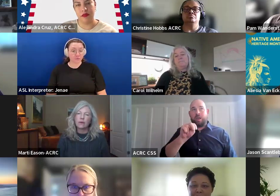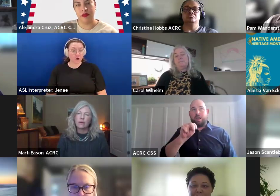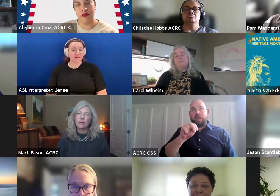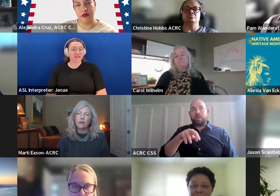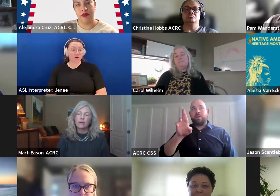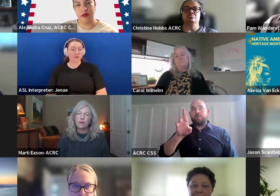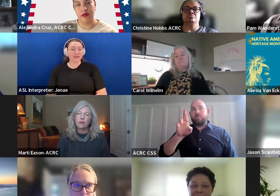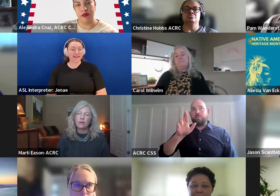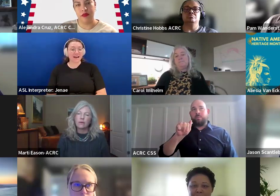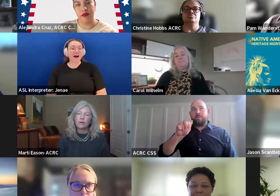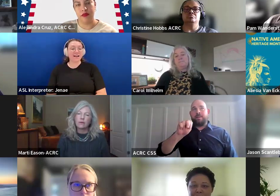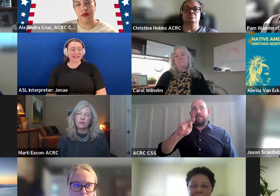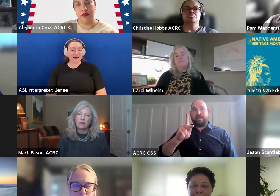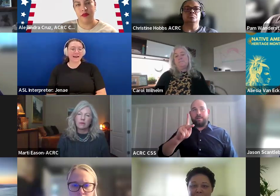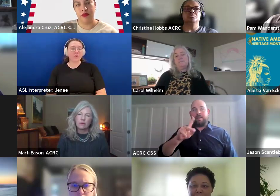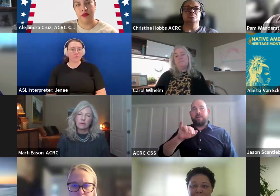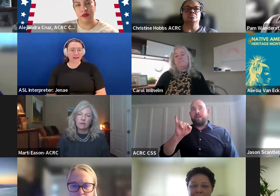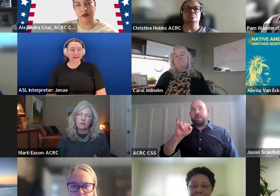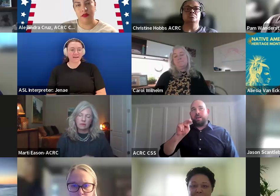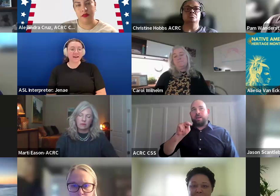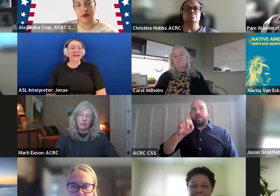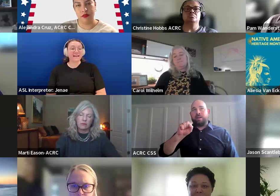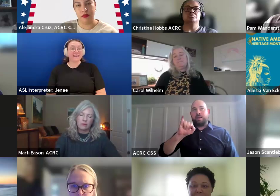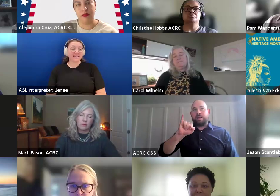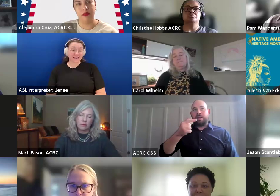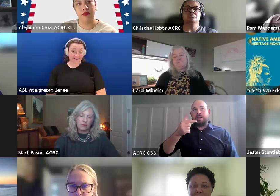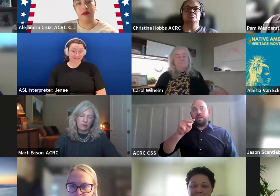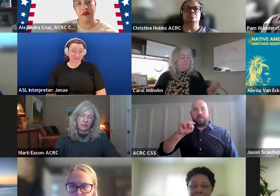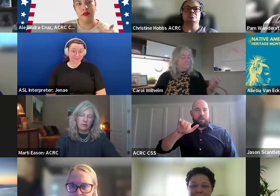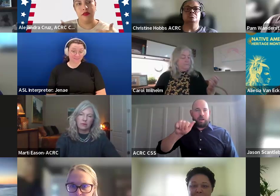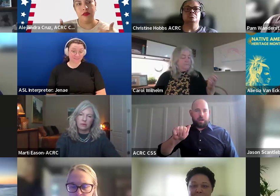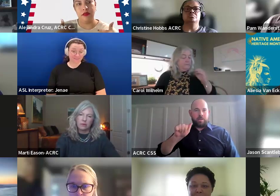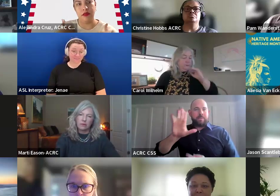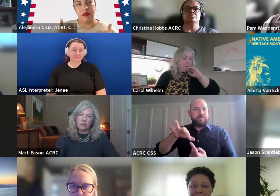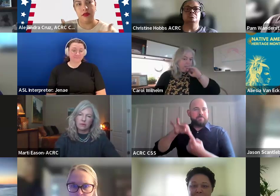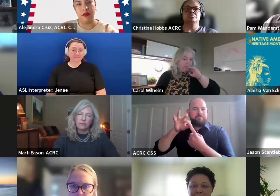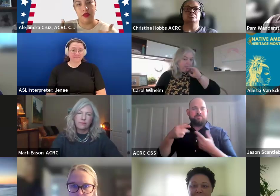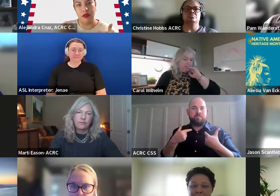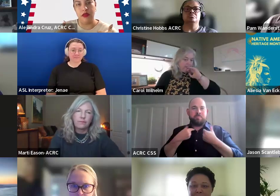on their uniform. It's called the Align Rank Insignia.